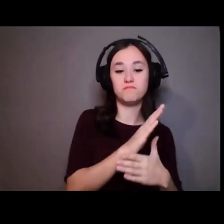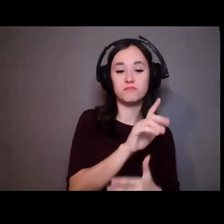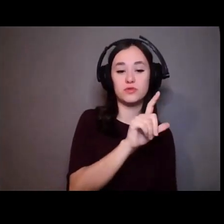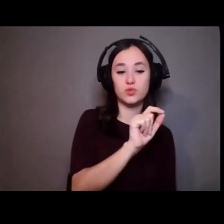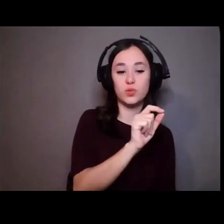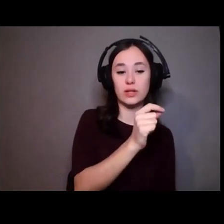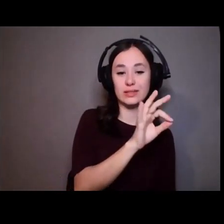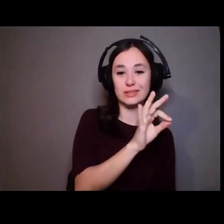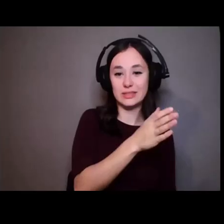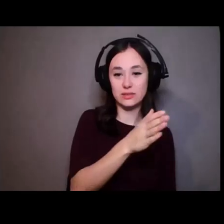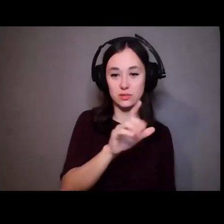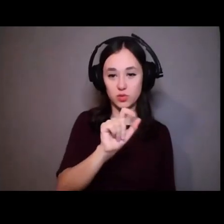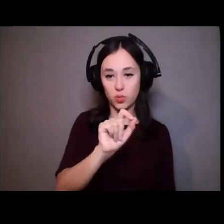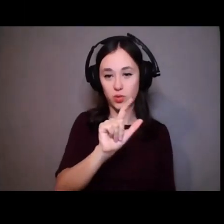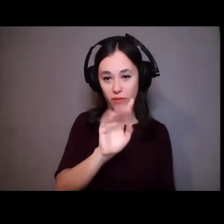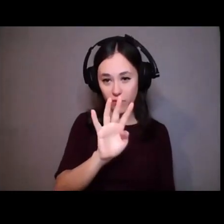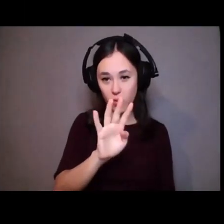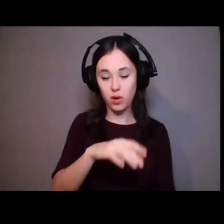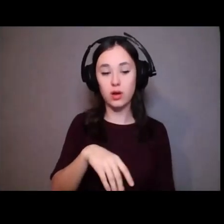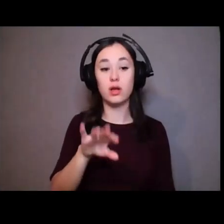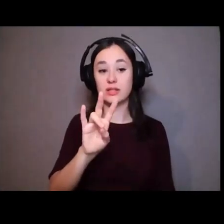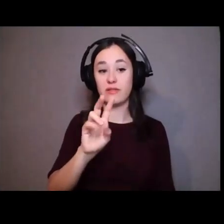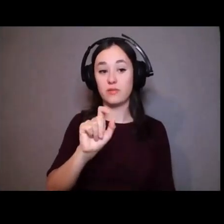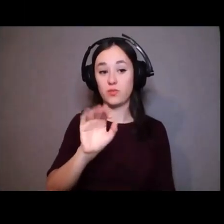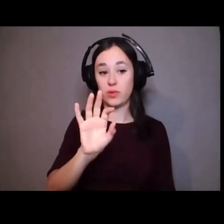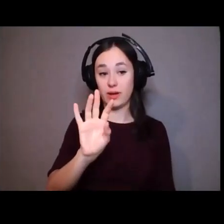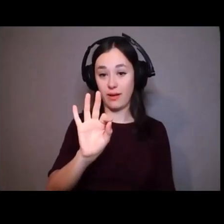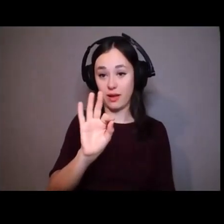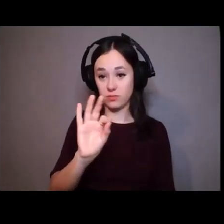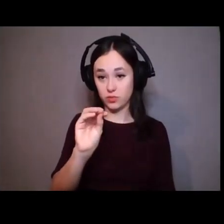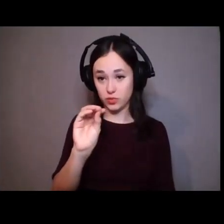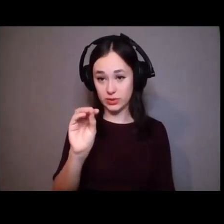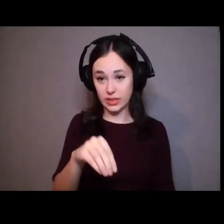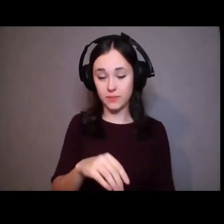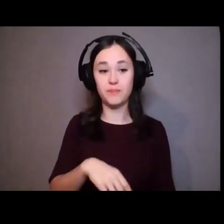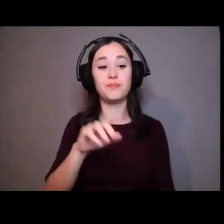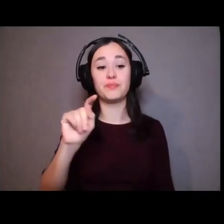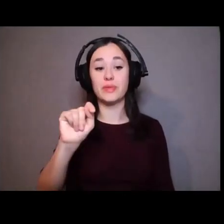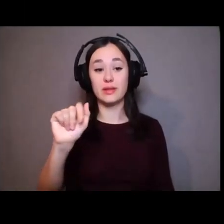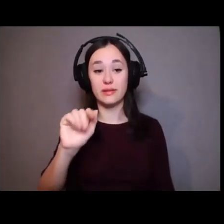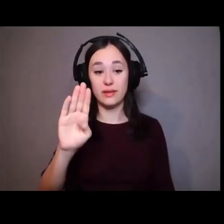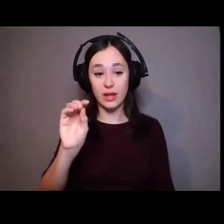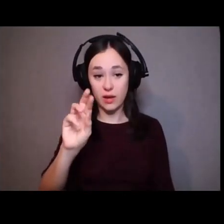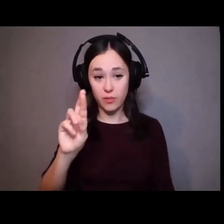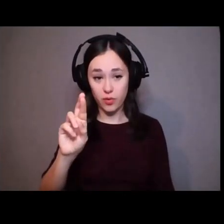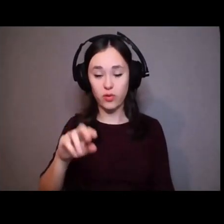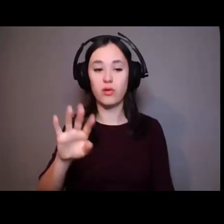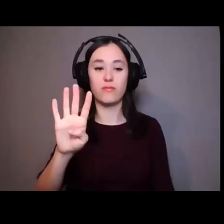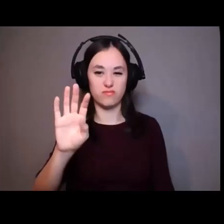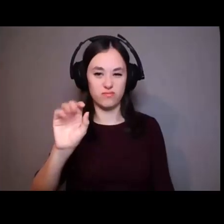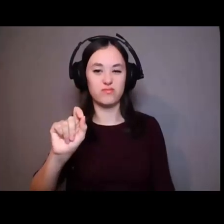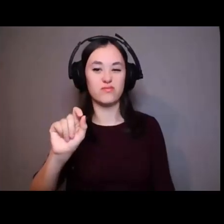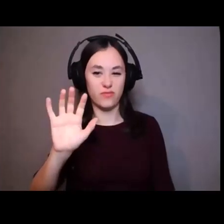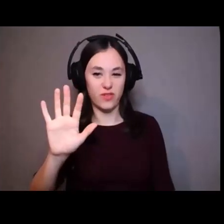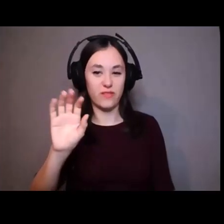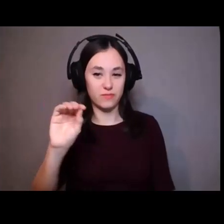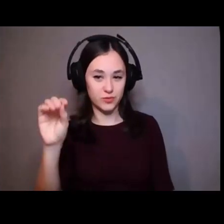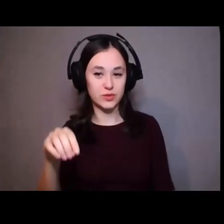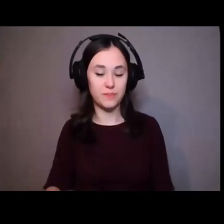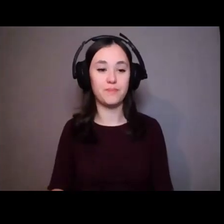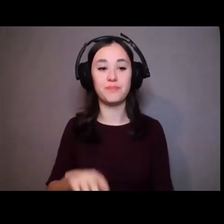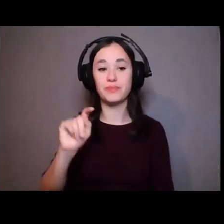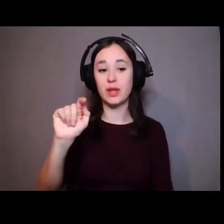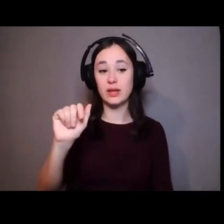has been at 7.9% annual growth, whereas TABOR, it's been at 4.5%. TABOR and